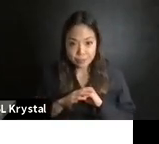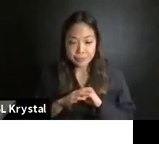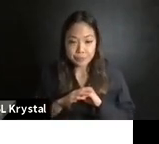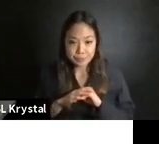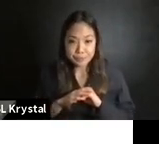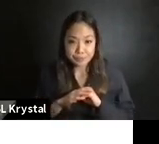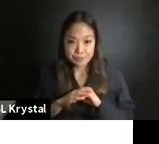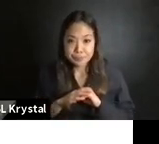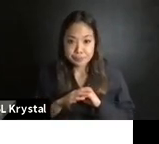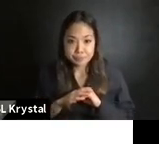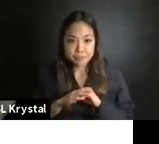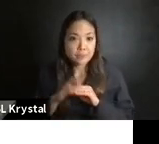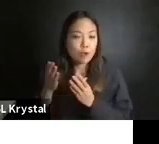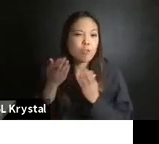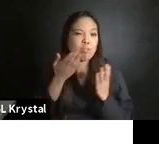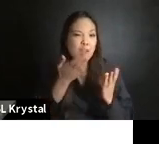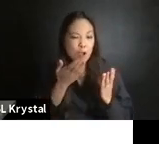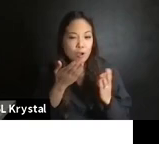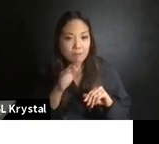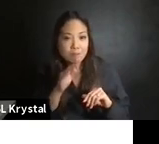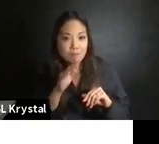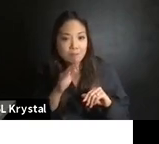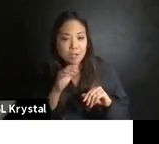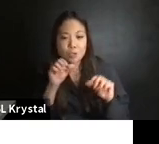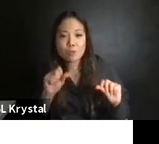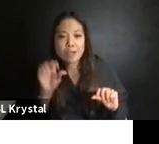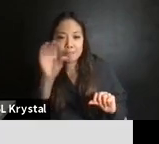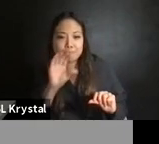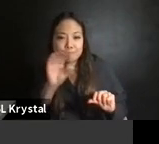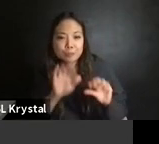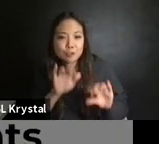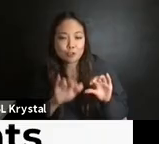the reader and this is now a searchable document